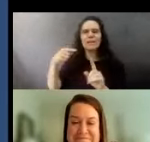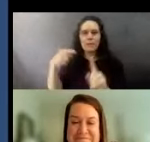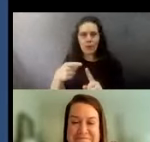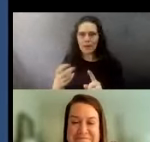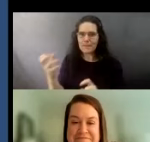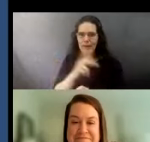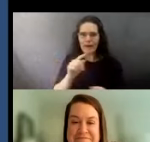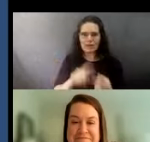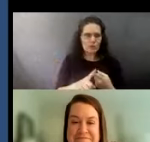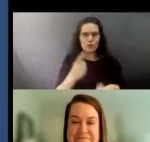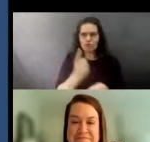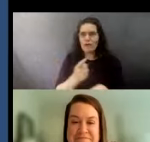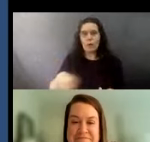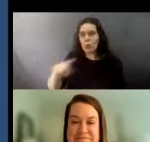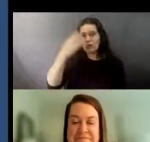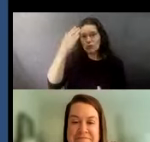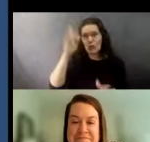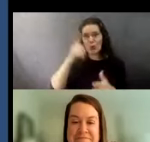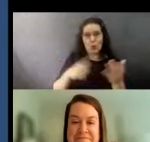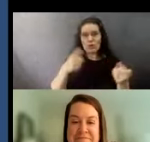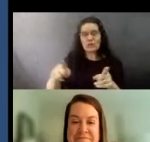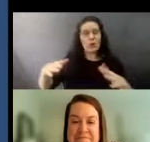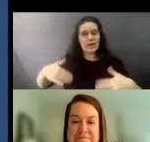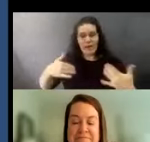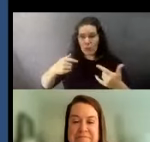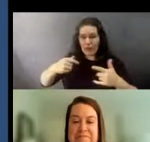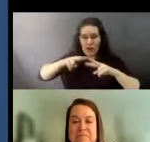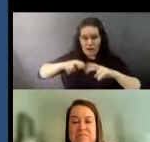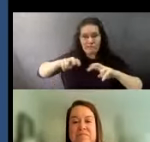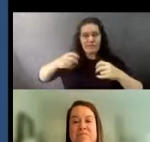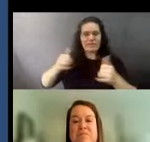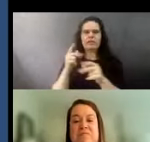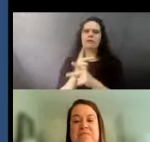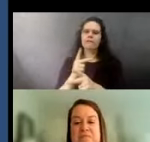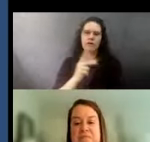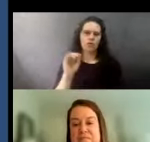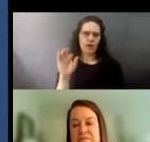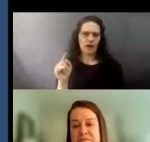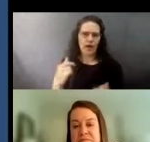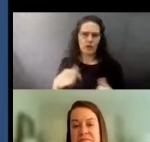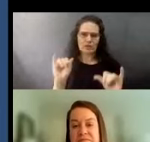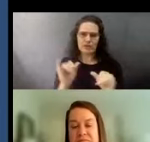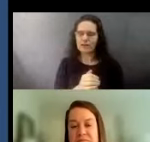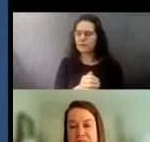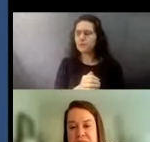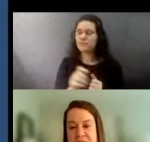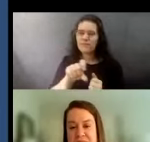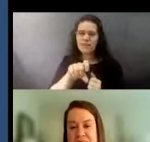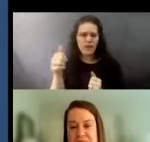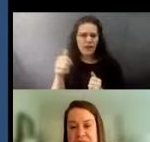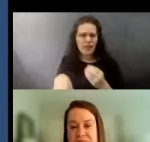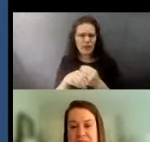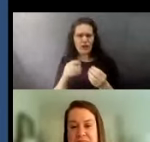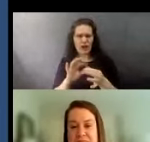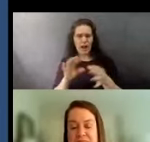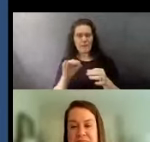work it out little by little. The last thing I'll say is that the numbers can be really, really overwhelming when you look at so